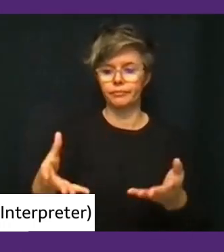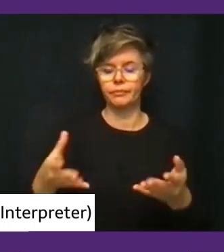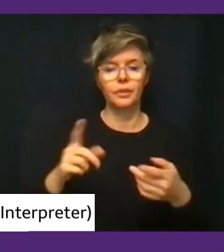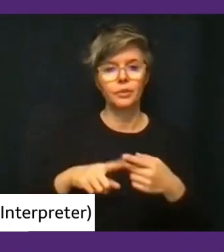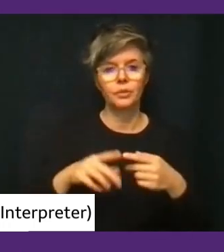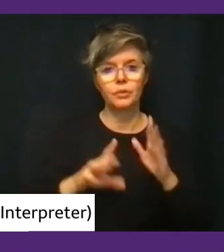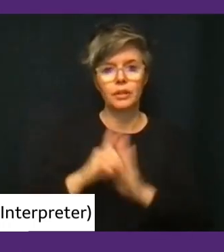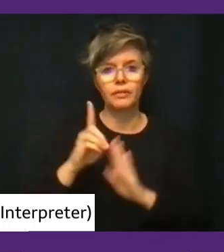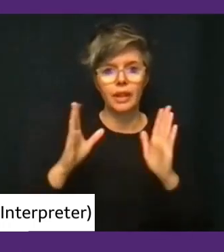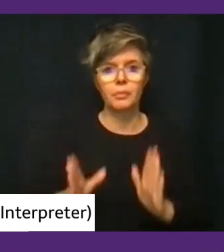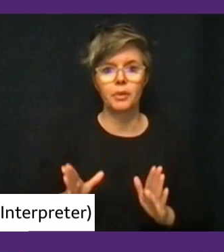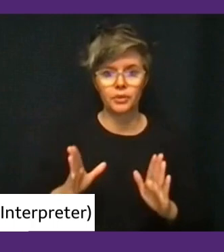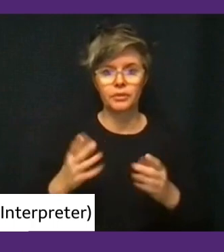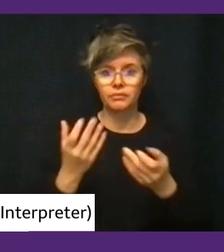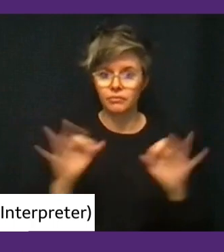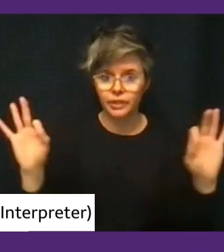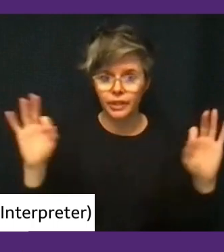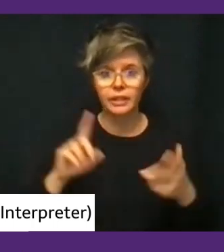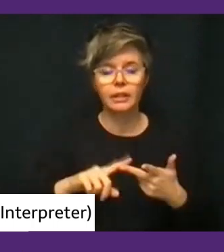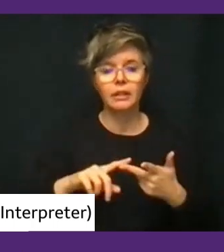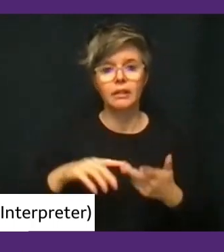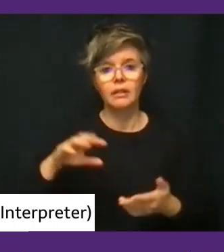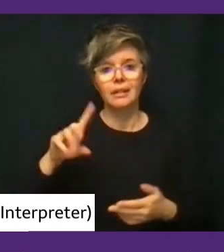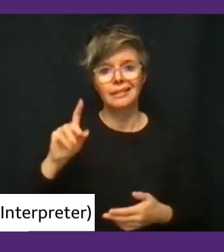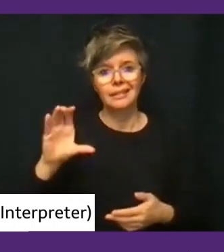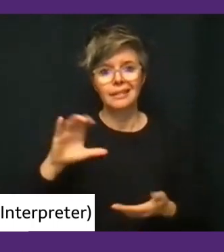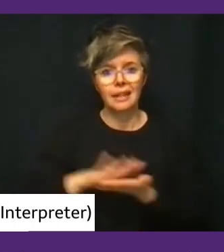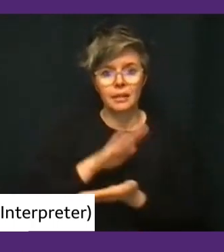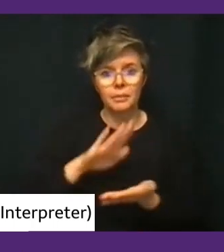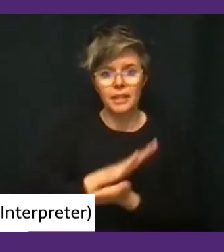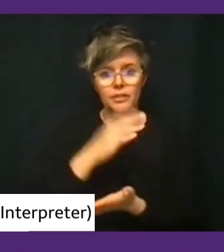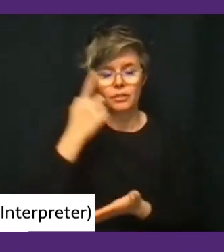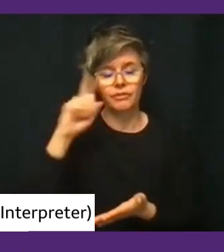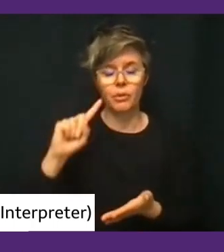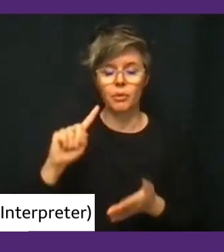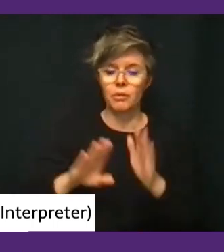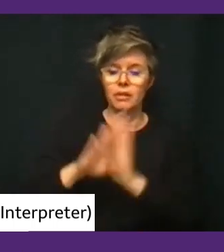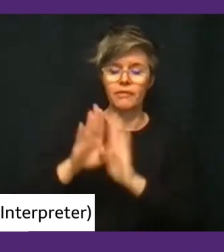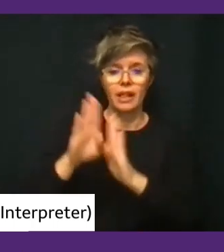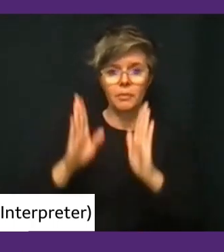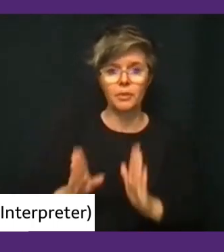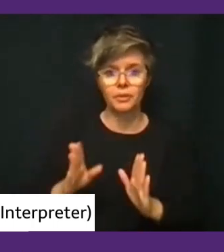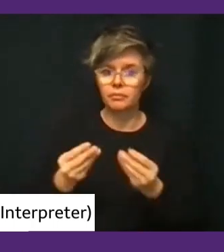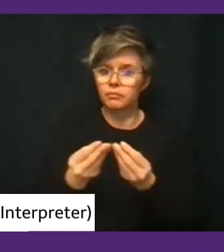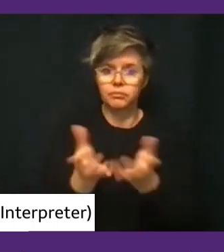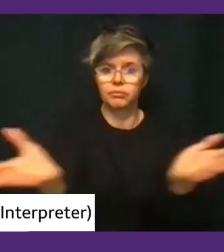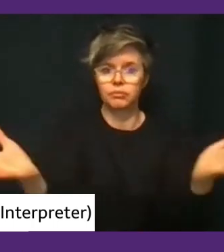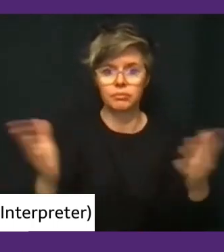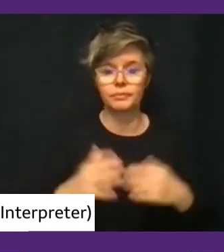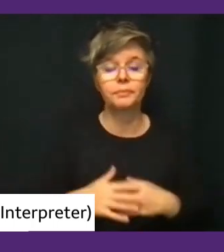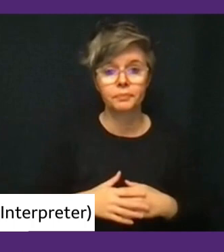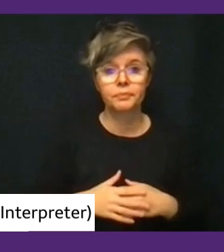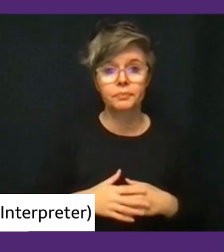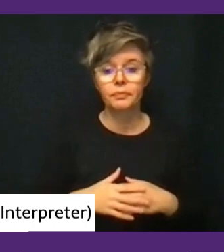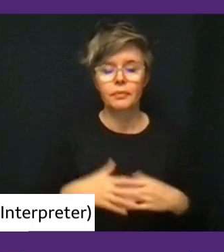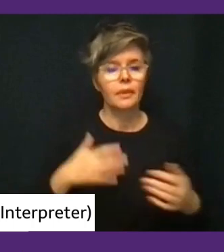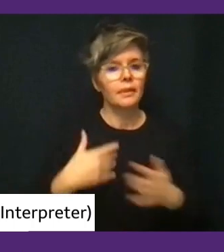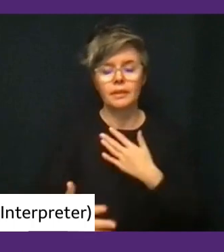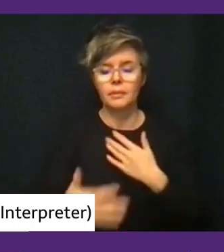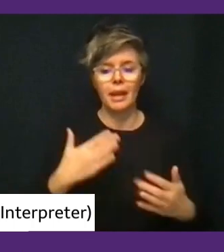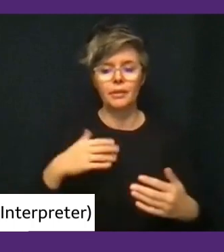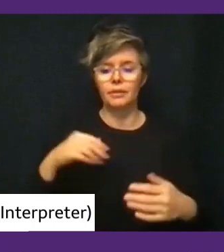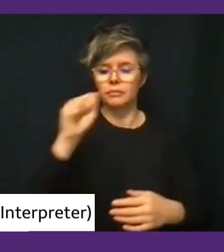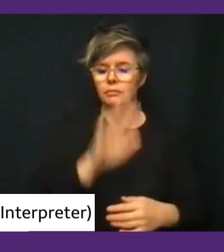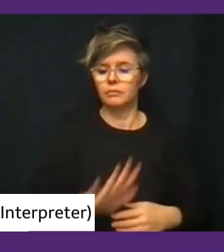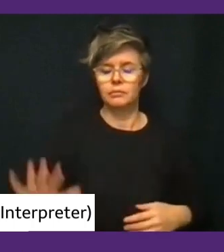and documentation for developers, so that anybody anywhere in the world, regardless of economics, is